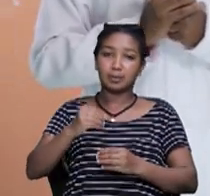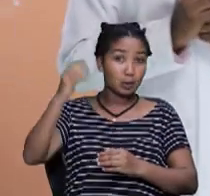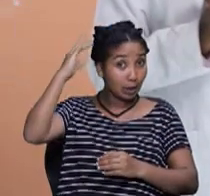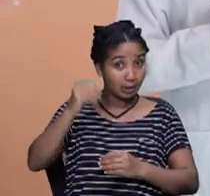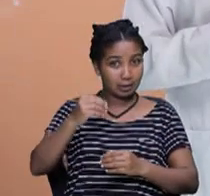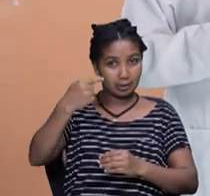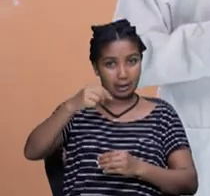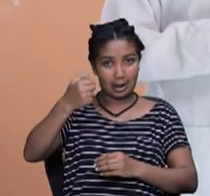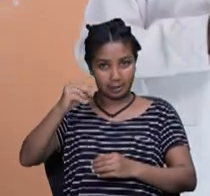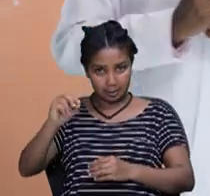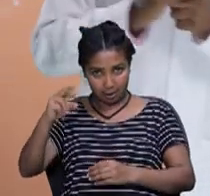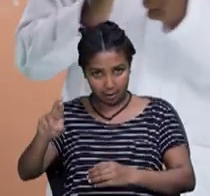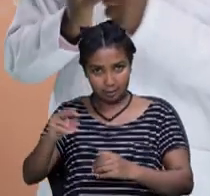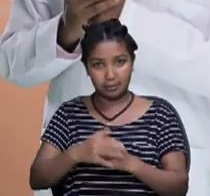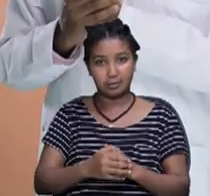are